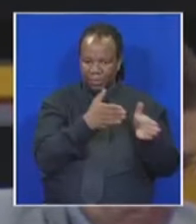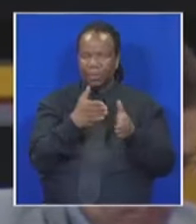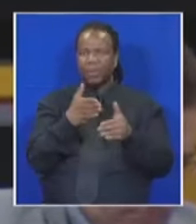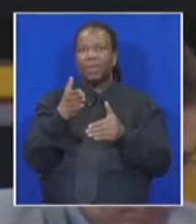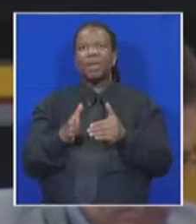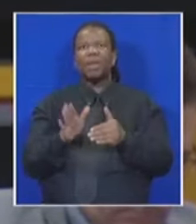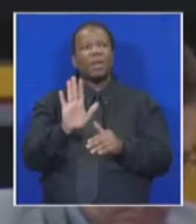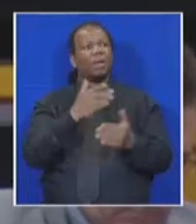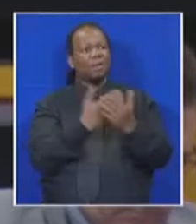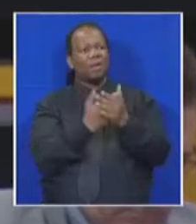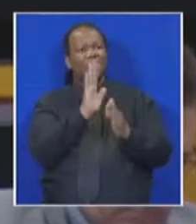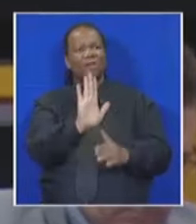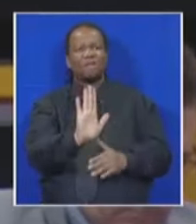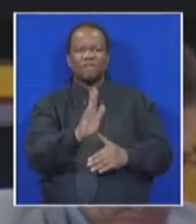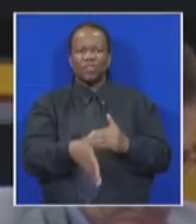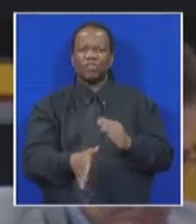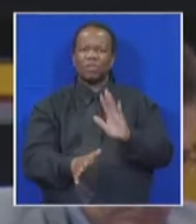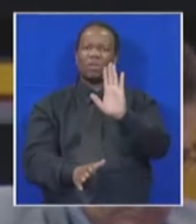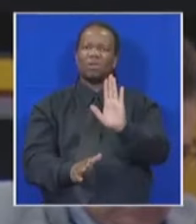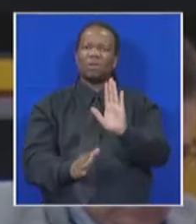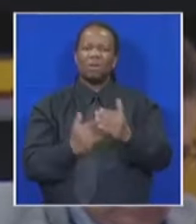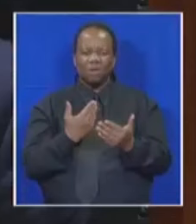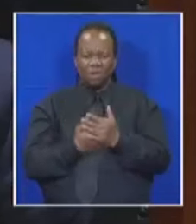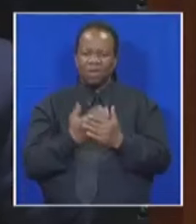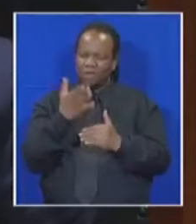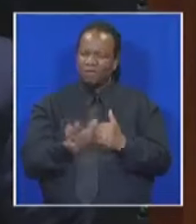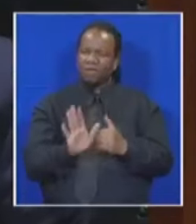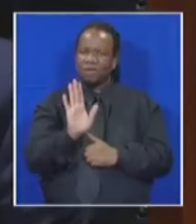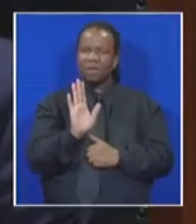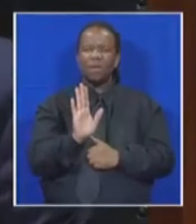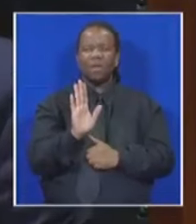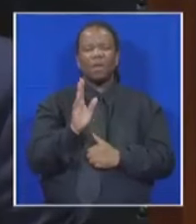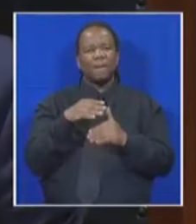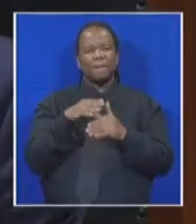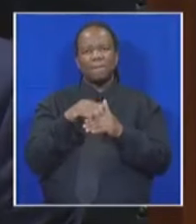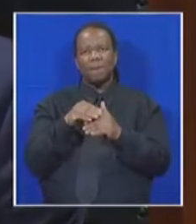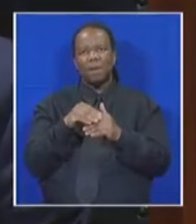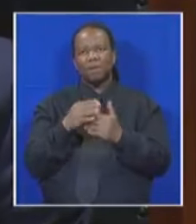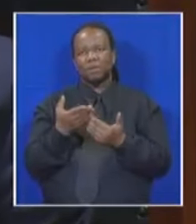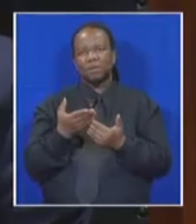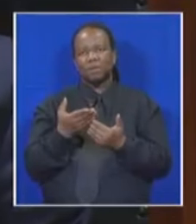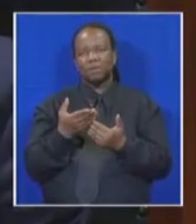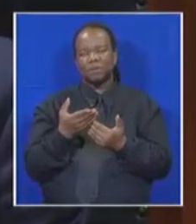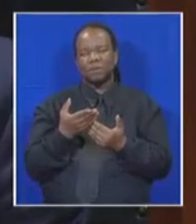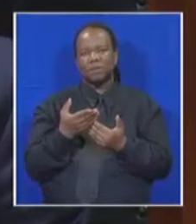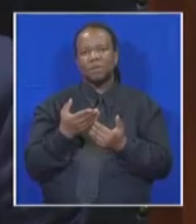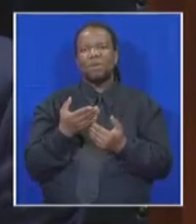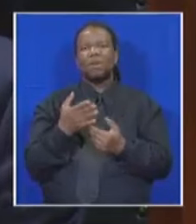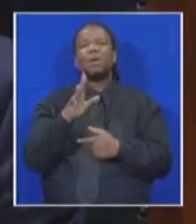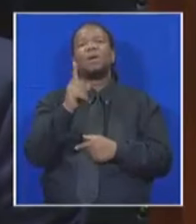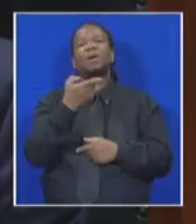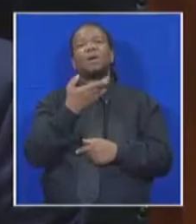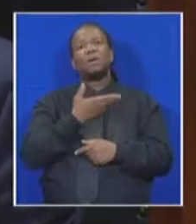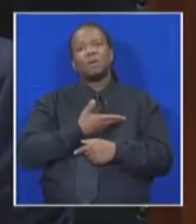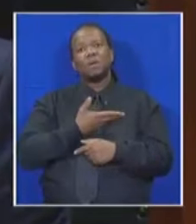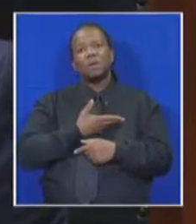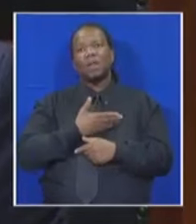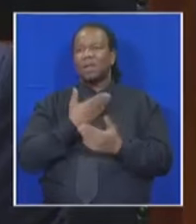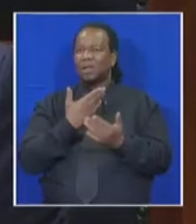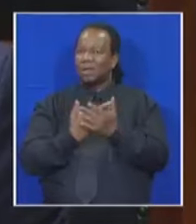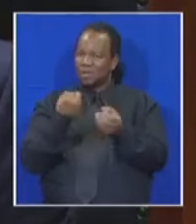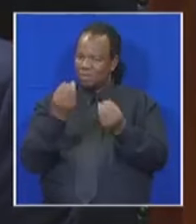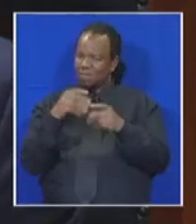I finish my point, please, sir? Honorable No, I have a members, point to make, honorable please. members, please hang on. Mhlekazi. Yeah. Tata, Finish, ndicela ungandingeni finish, emlonyeni,